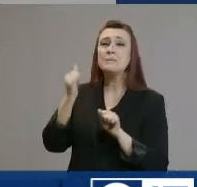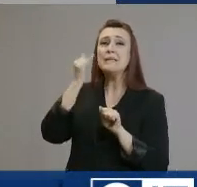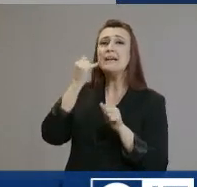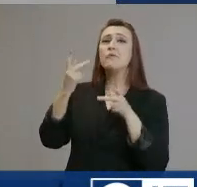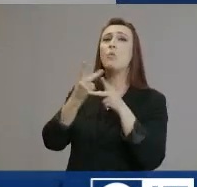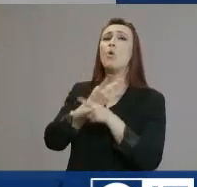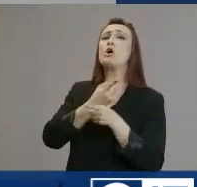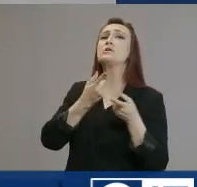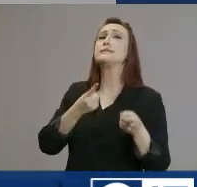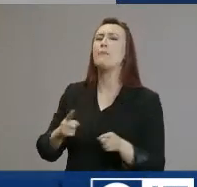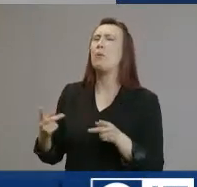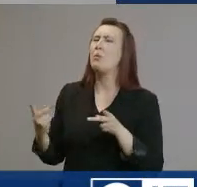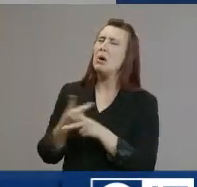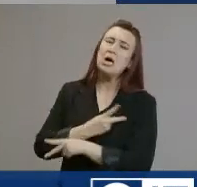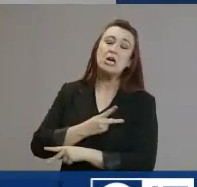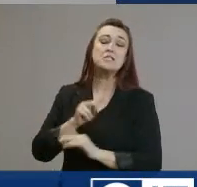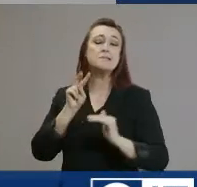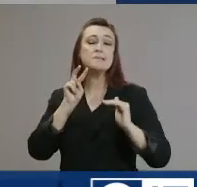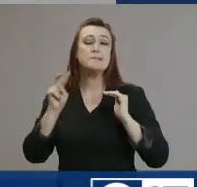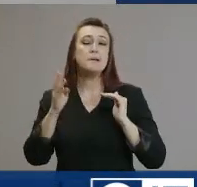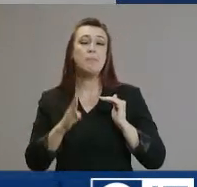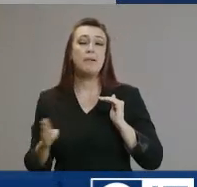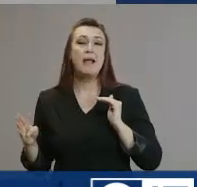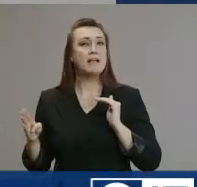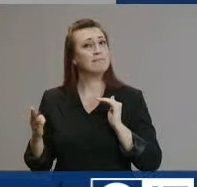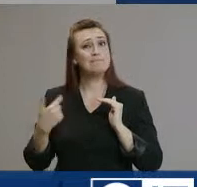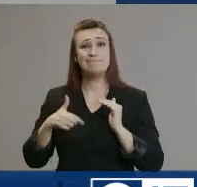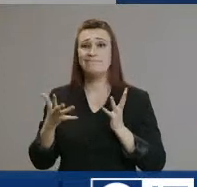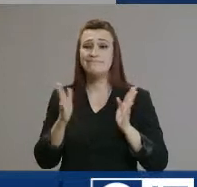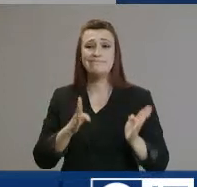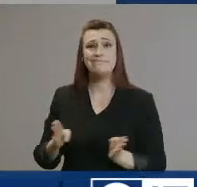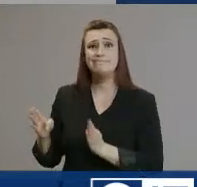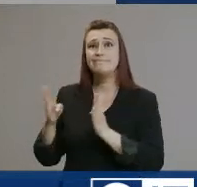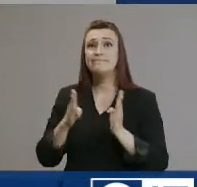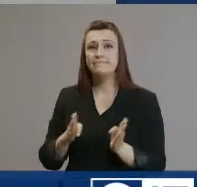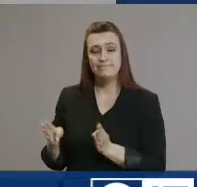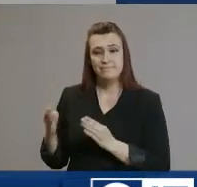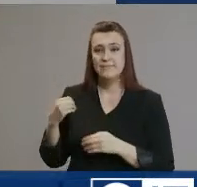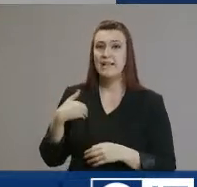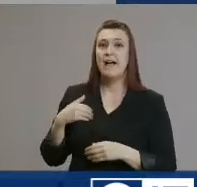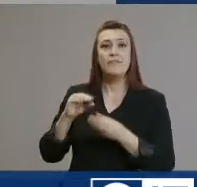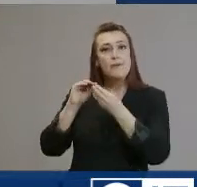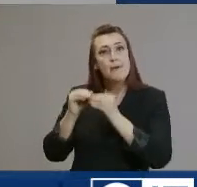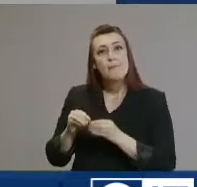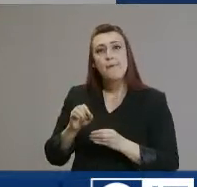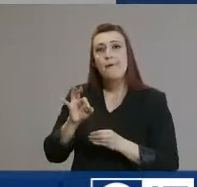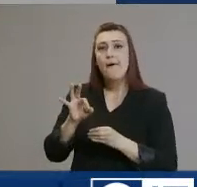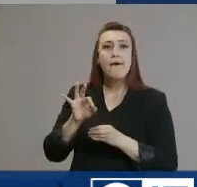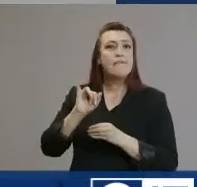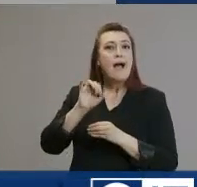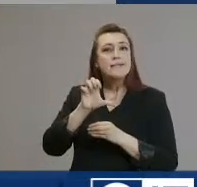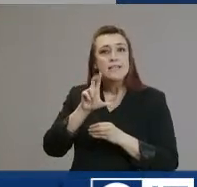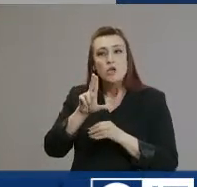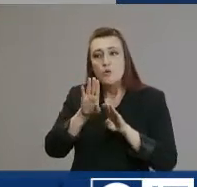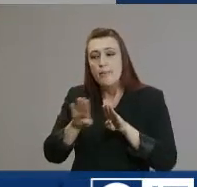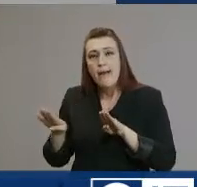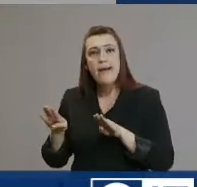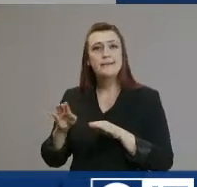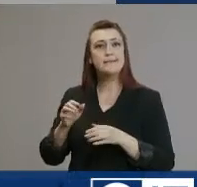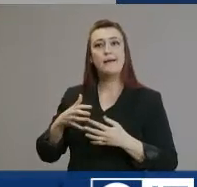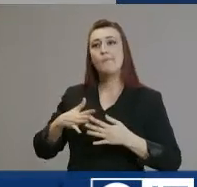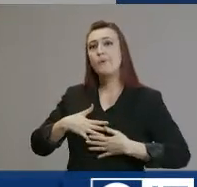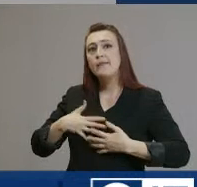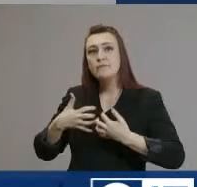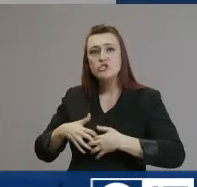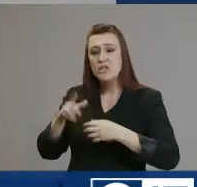capacity for hospital beds, ICU beds, and ventilators. Now, those are not needed or necessary right